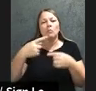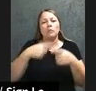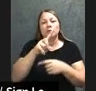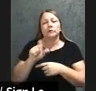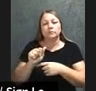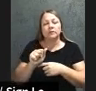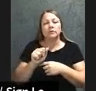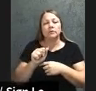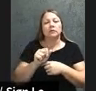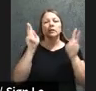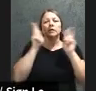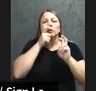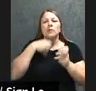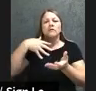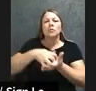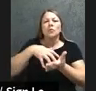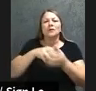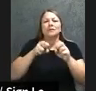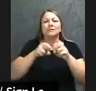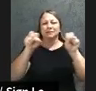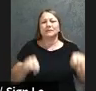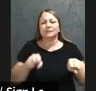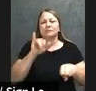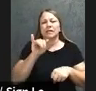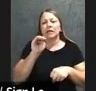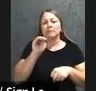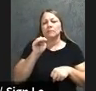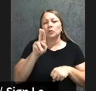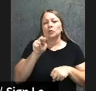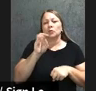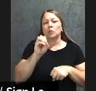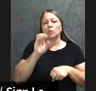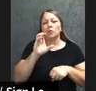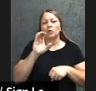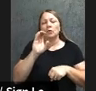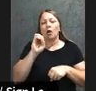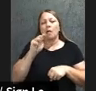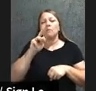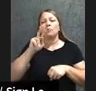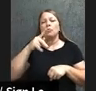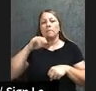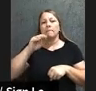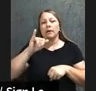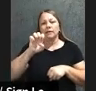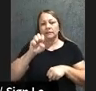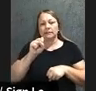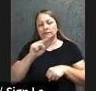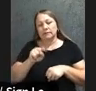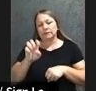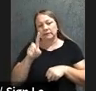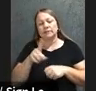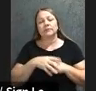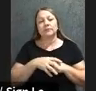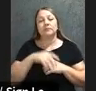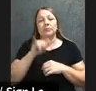who are immunocompromised being at higher risk of COVID-19. At the link, I've included the link below from the CDC that talks about this in a